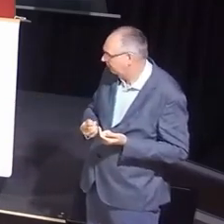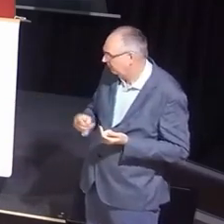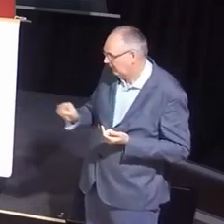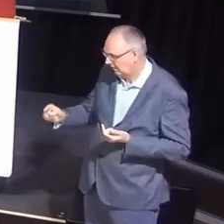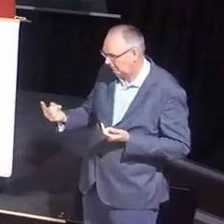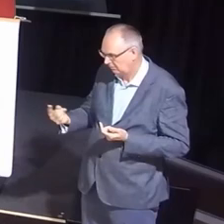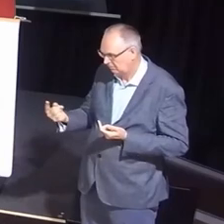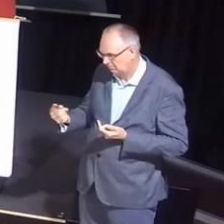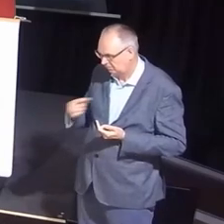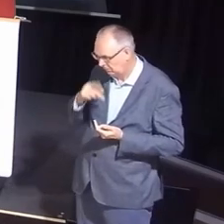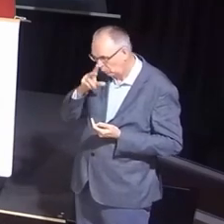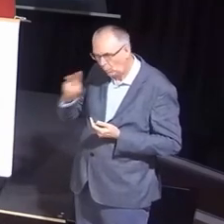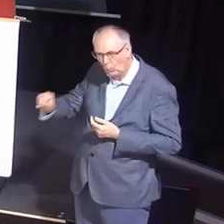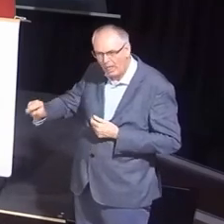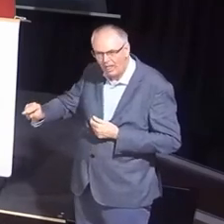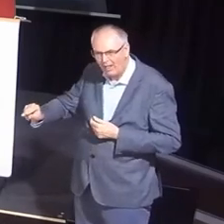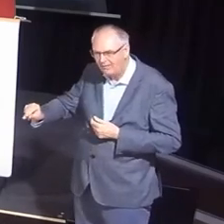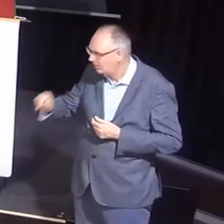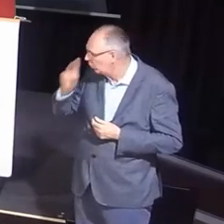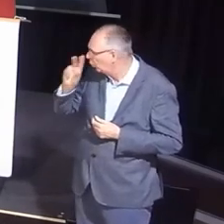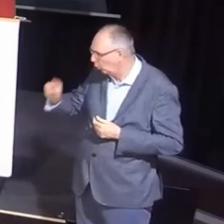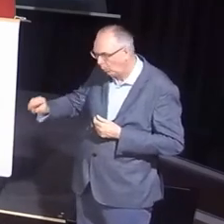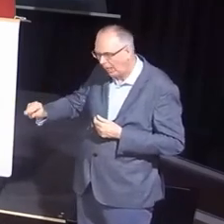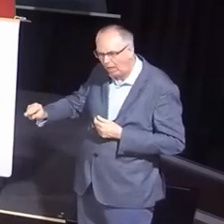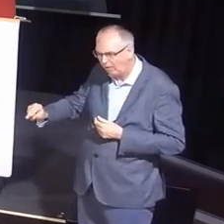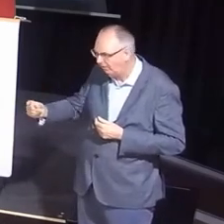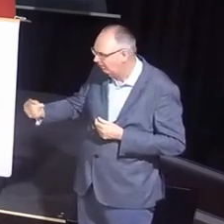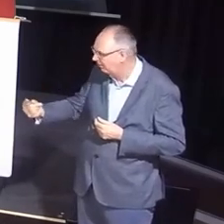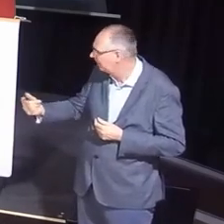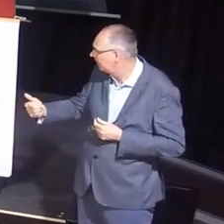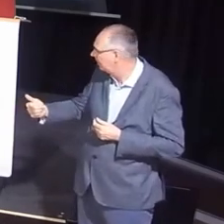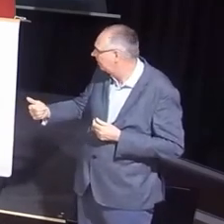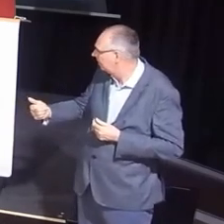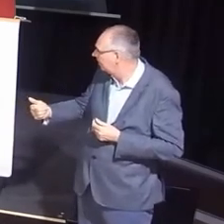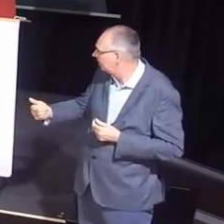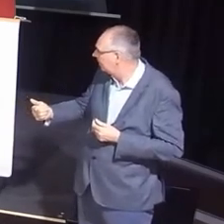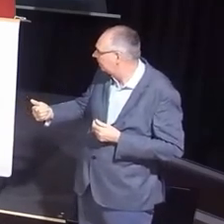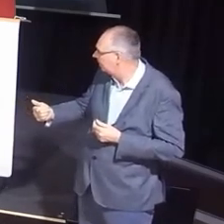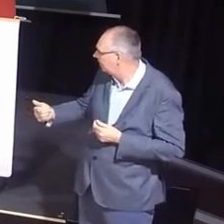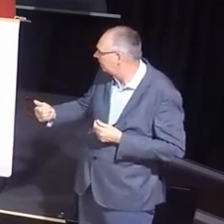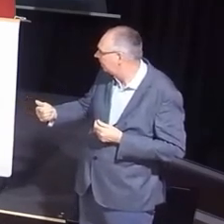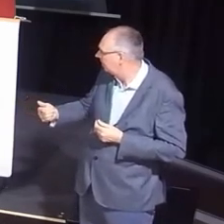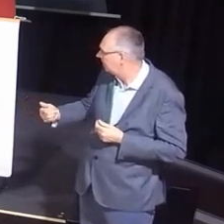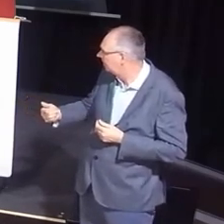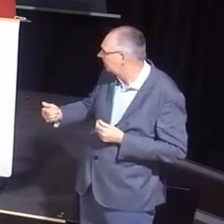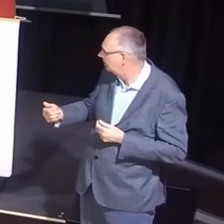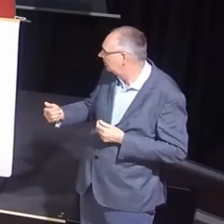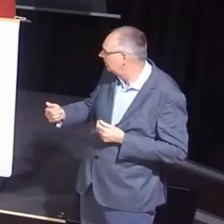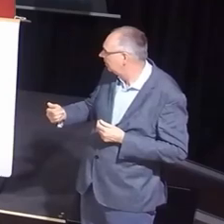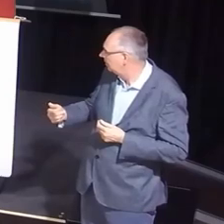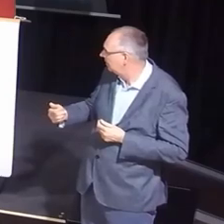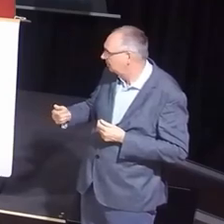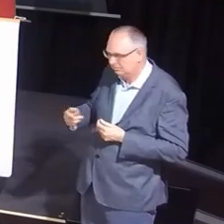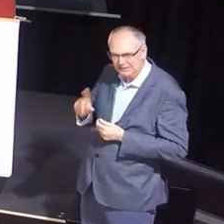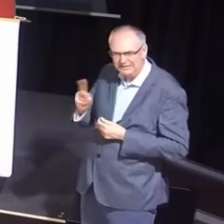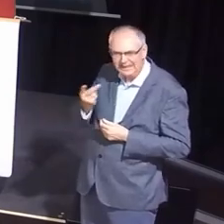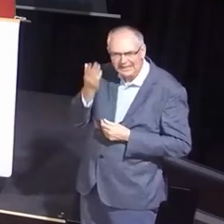12? What age did they start secondary school? She's that old. I don't remember. She's secondary school years old. I don't know what secondary school